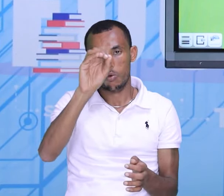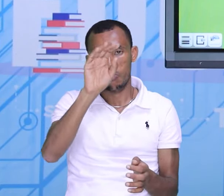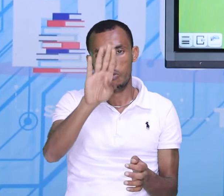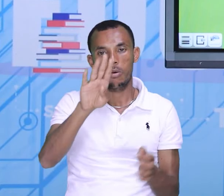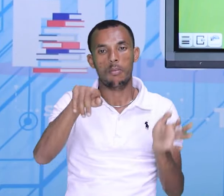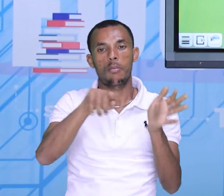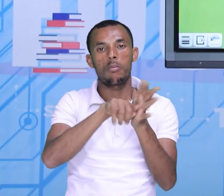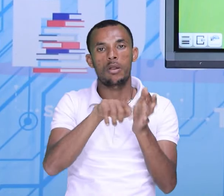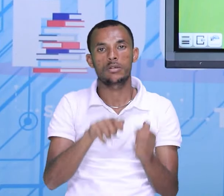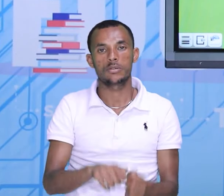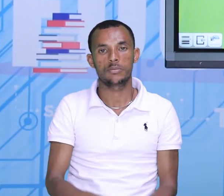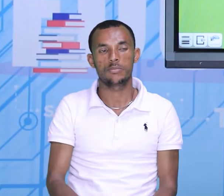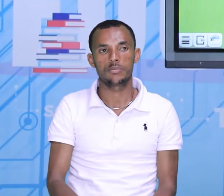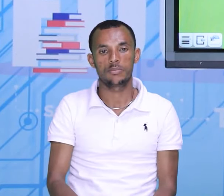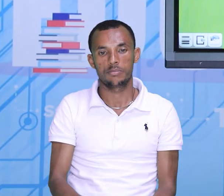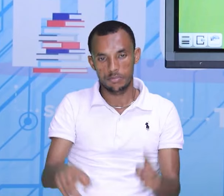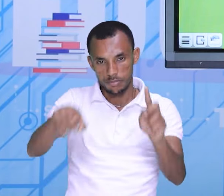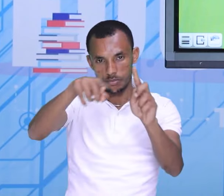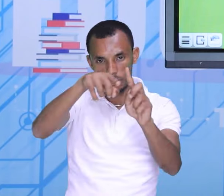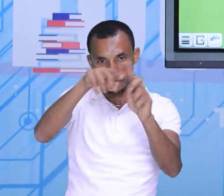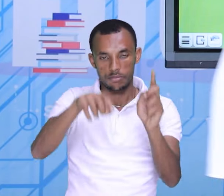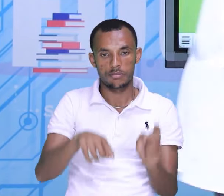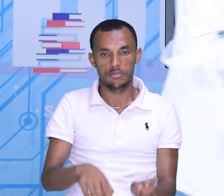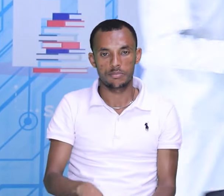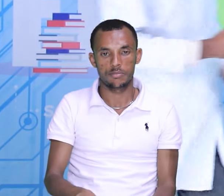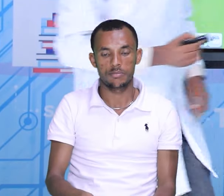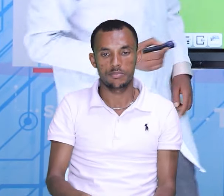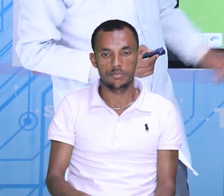MnO4 minus plus